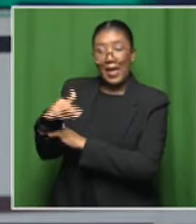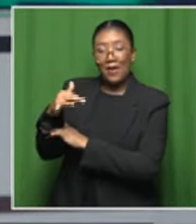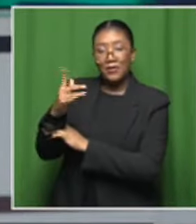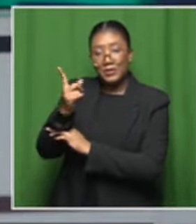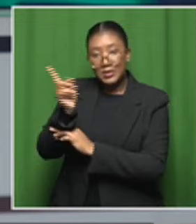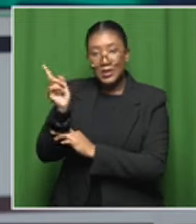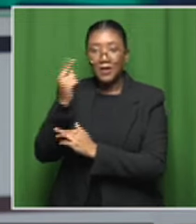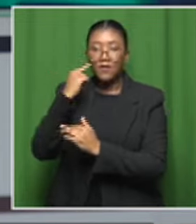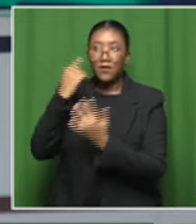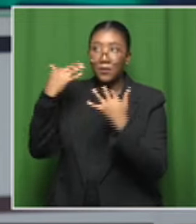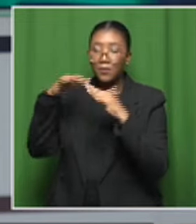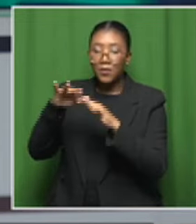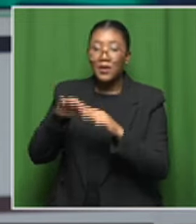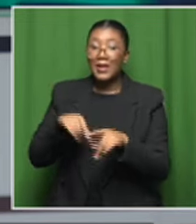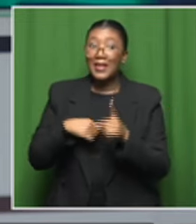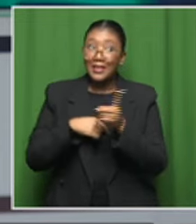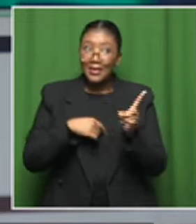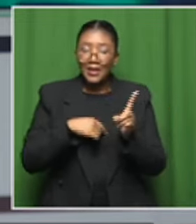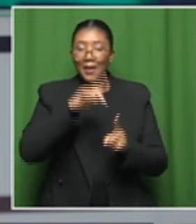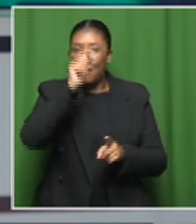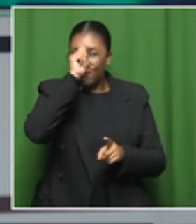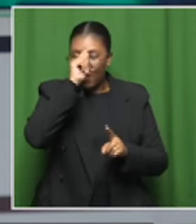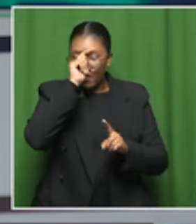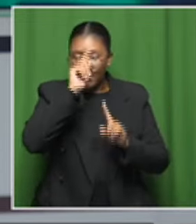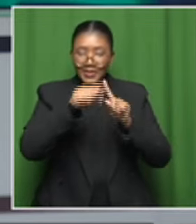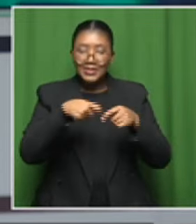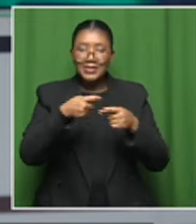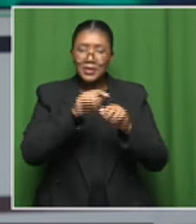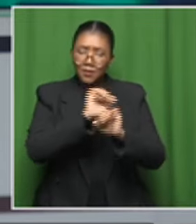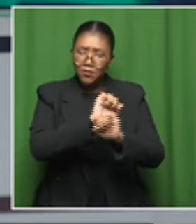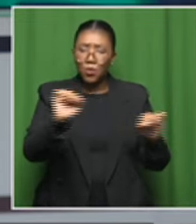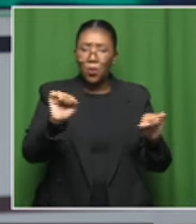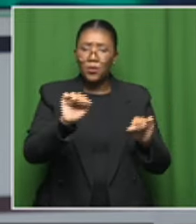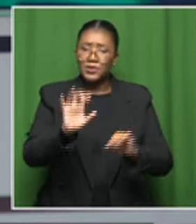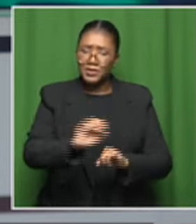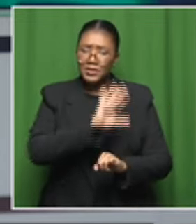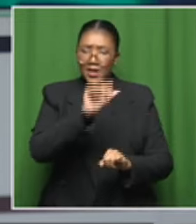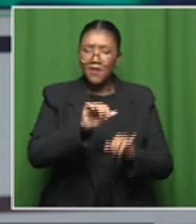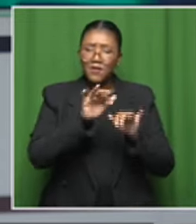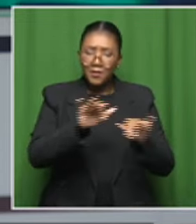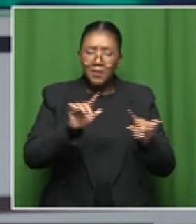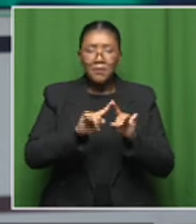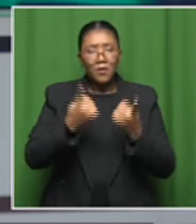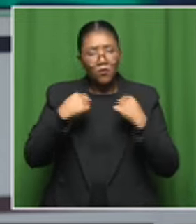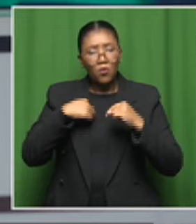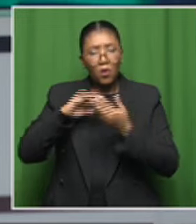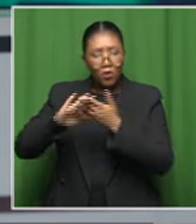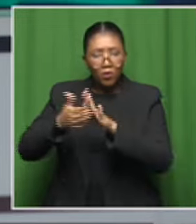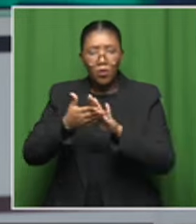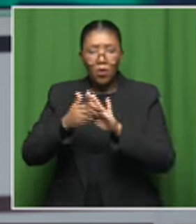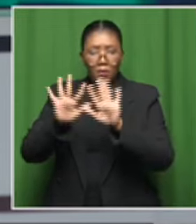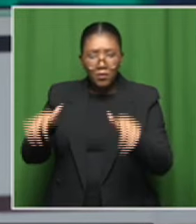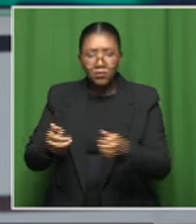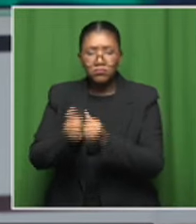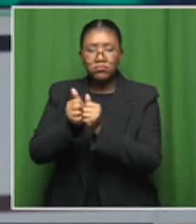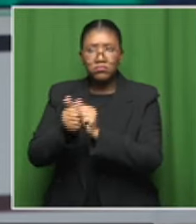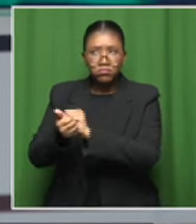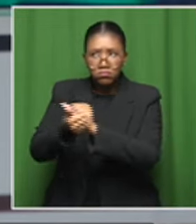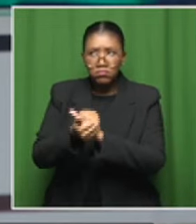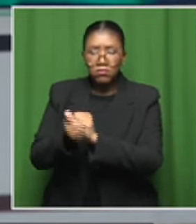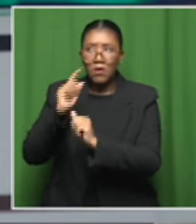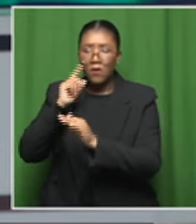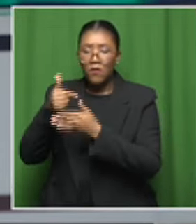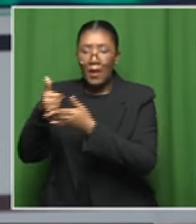look, these are your girls, these are your teams. Come on, let's basically make it a community affair, and let's all help and try and pitch